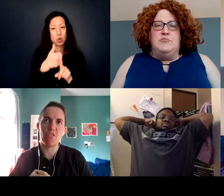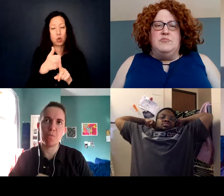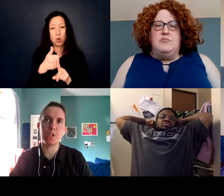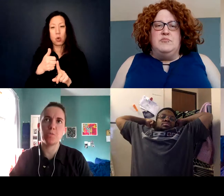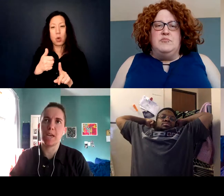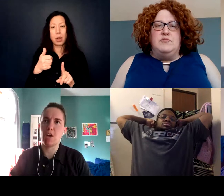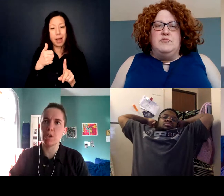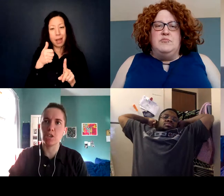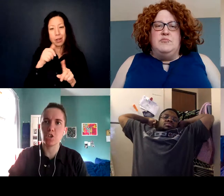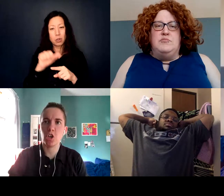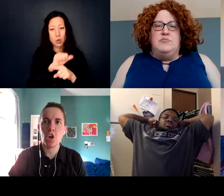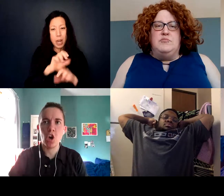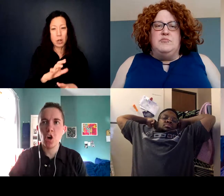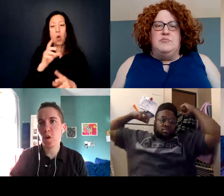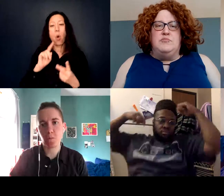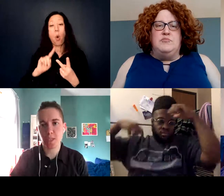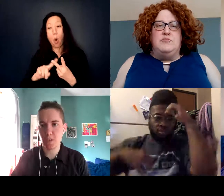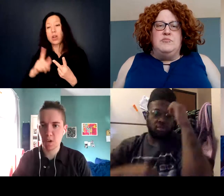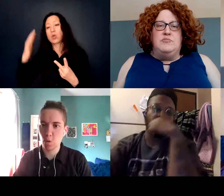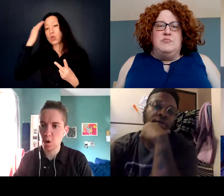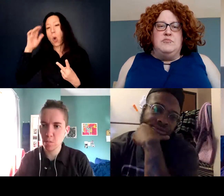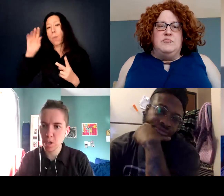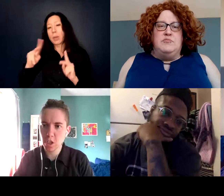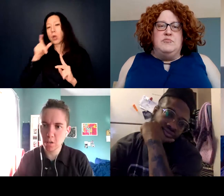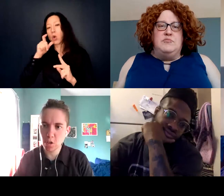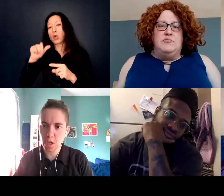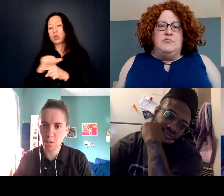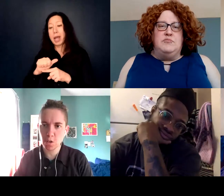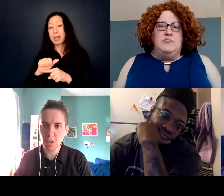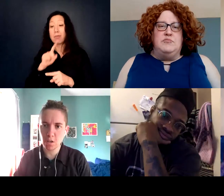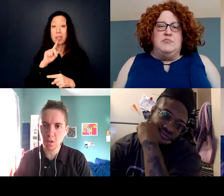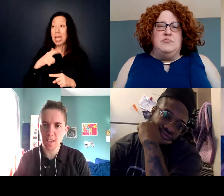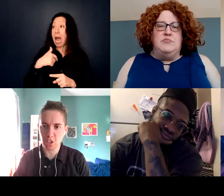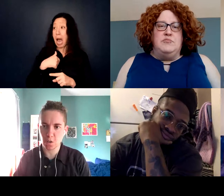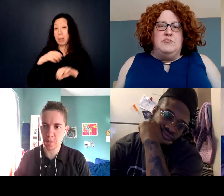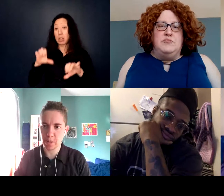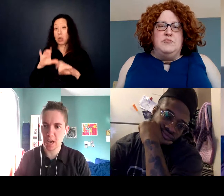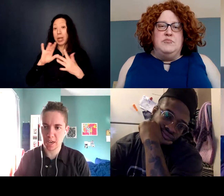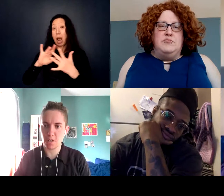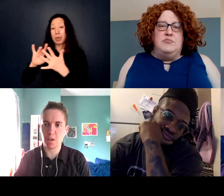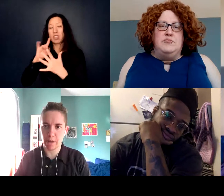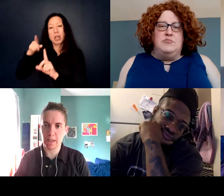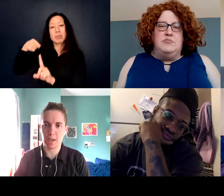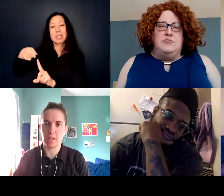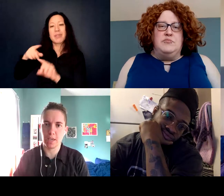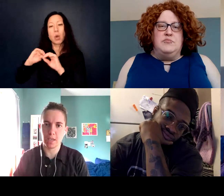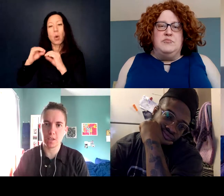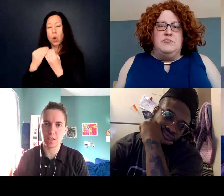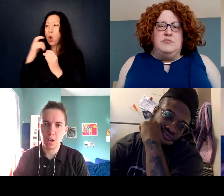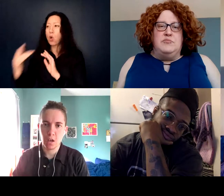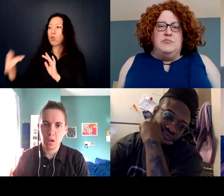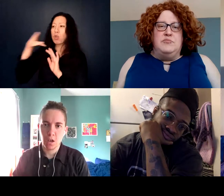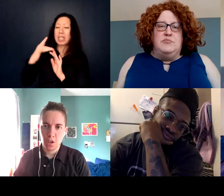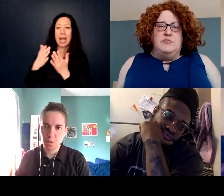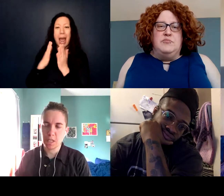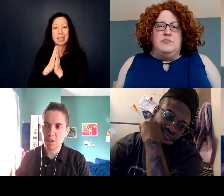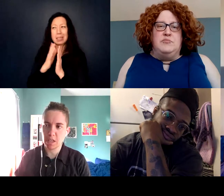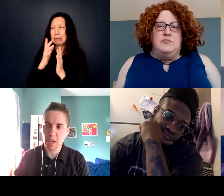about this. I have been doing outreach for a specific org that reached out looking for trainers, and so have been kind of compiling a